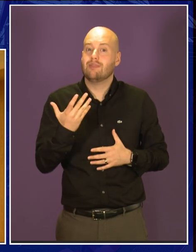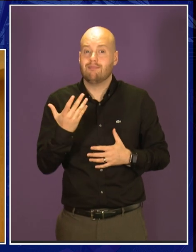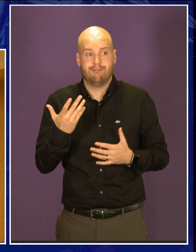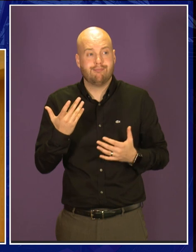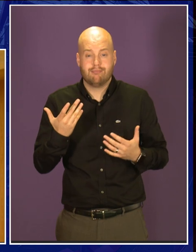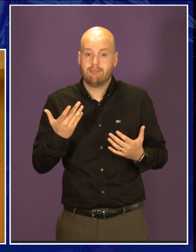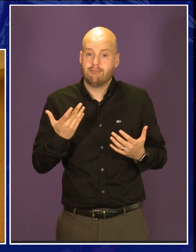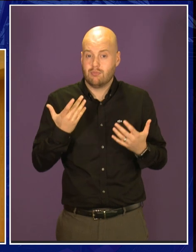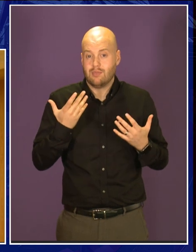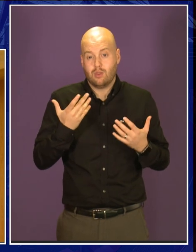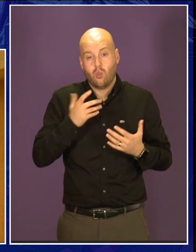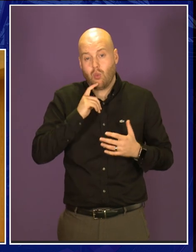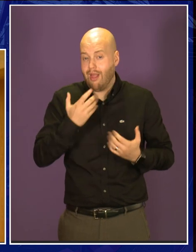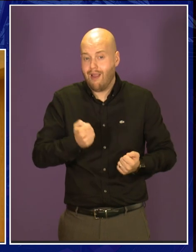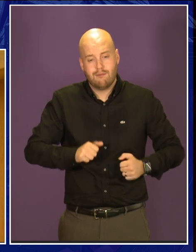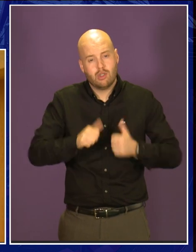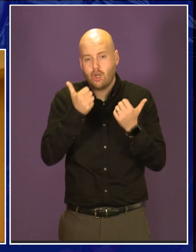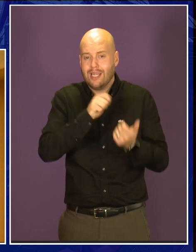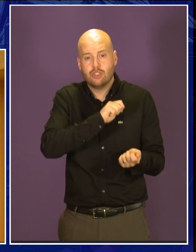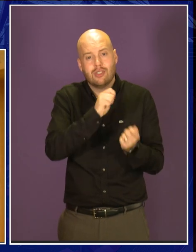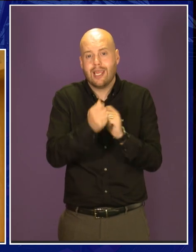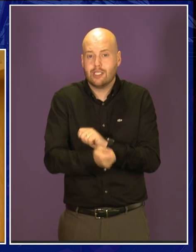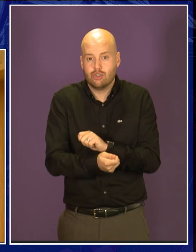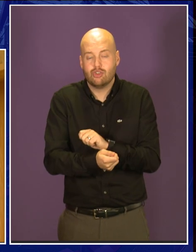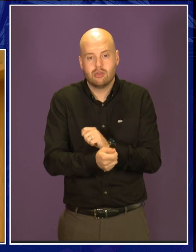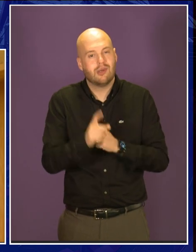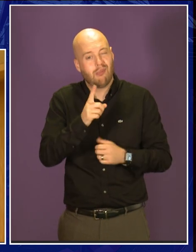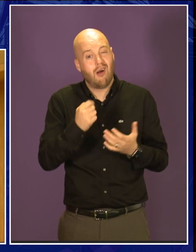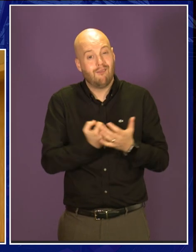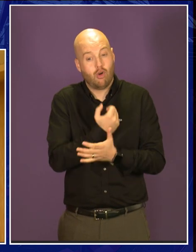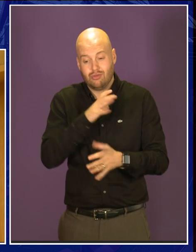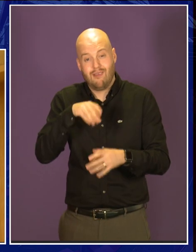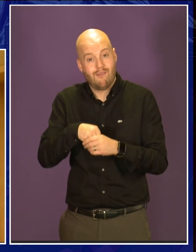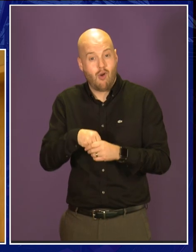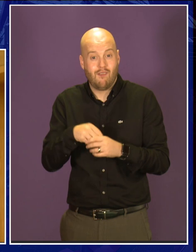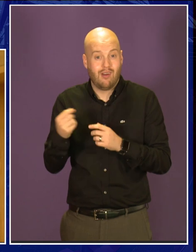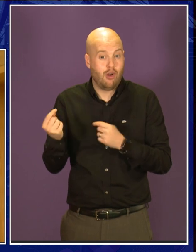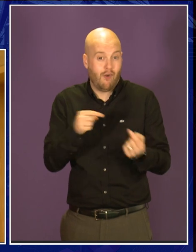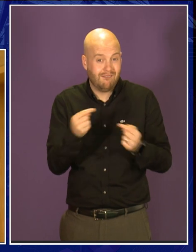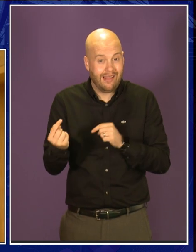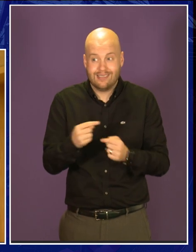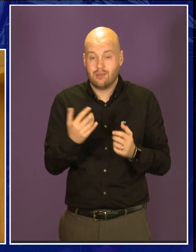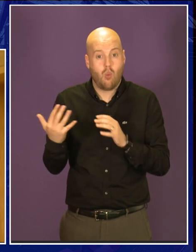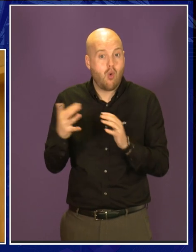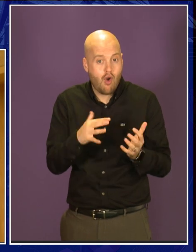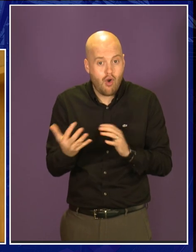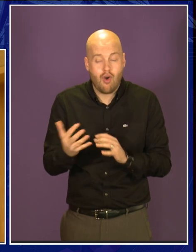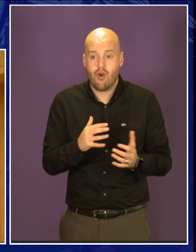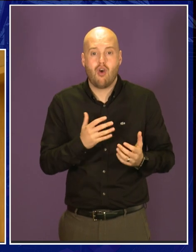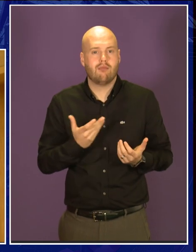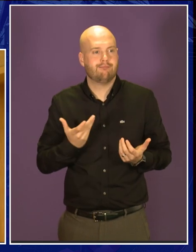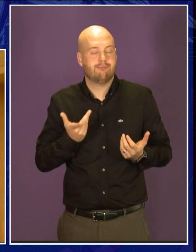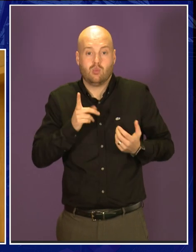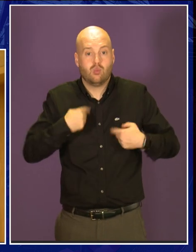and unfortunately, they were followed by also wars and conflict, and what do we do? I would suggest